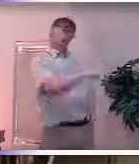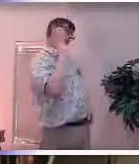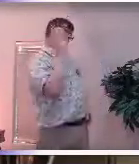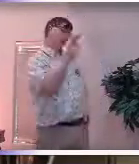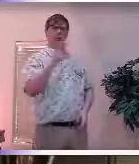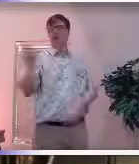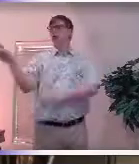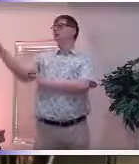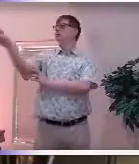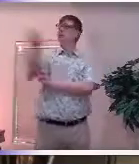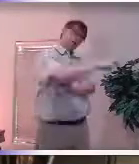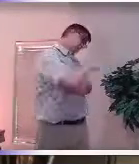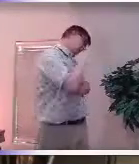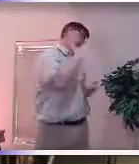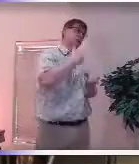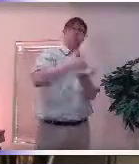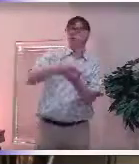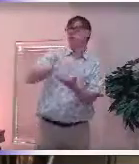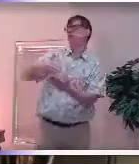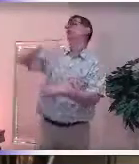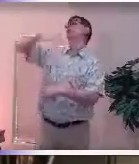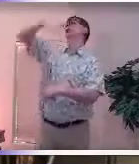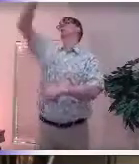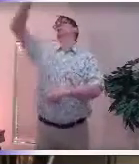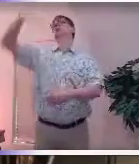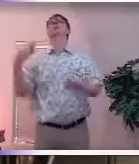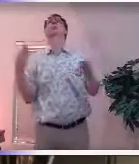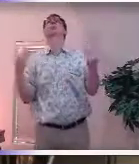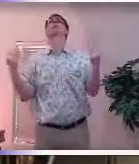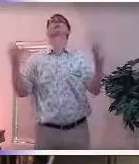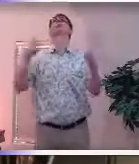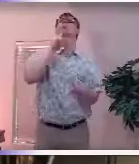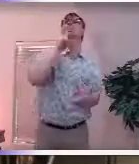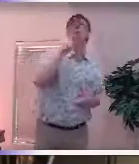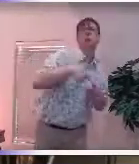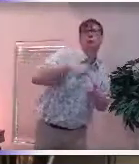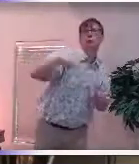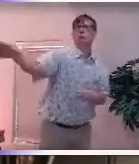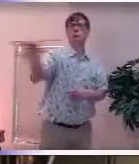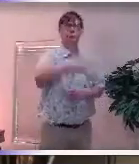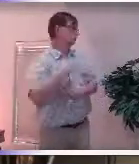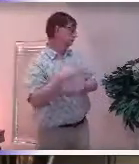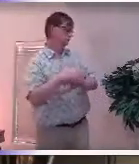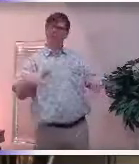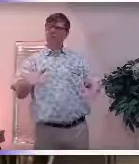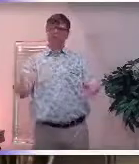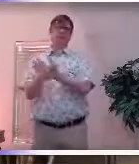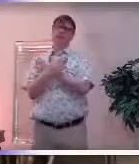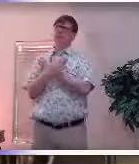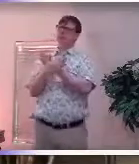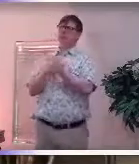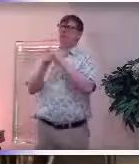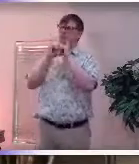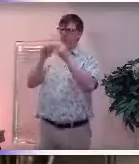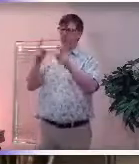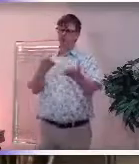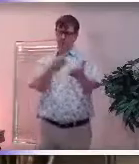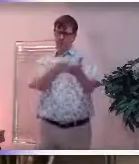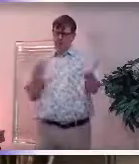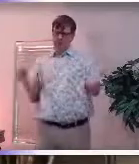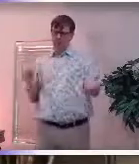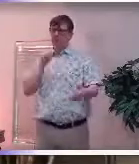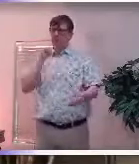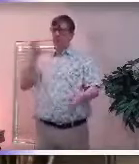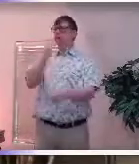need something more to, you know, to add to us. Not many messages of love, you know, are we getting. Well,